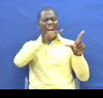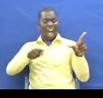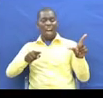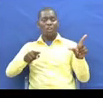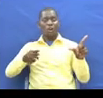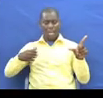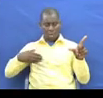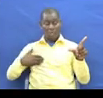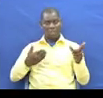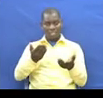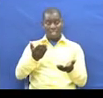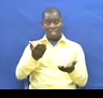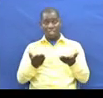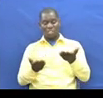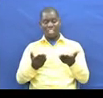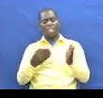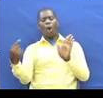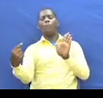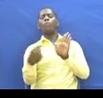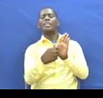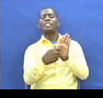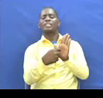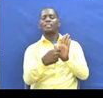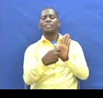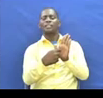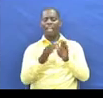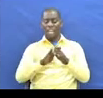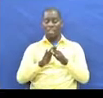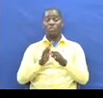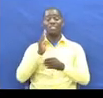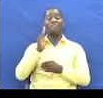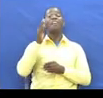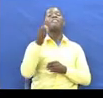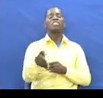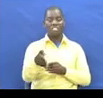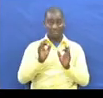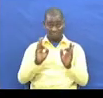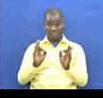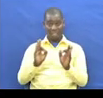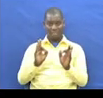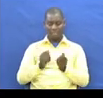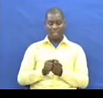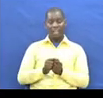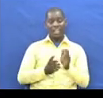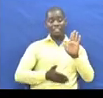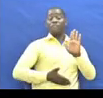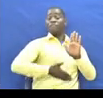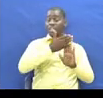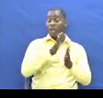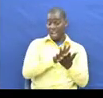Mind you, the arrows should have the initial and end point. You should put the direction of the